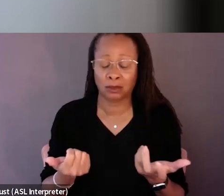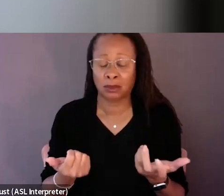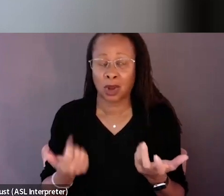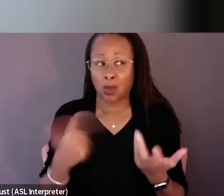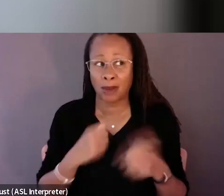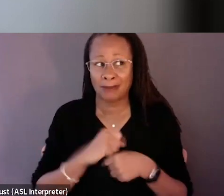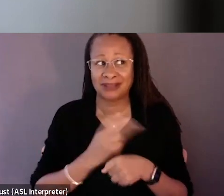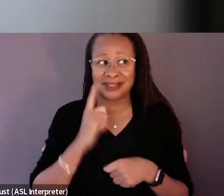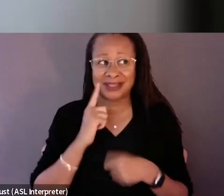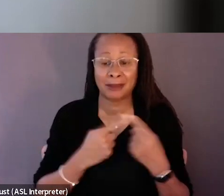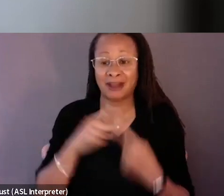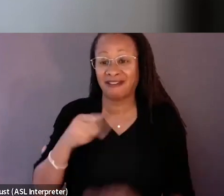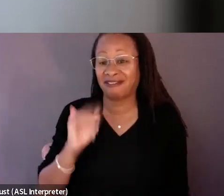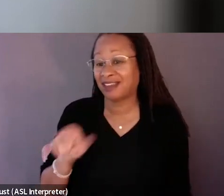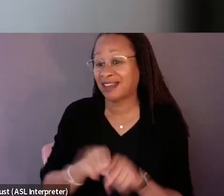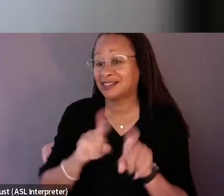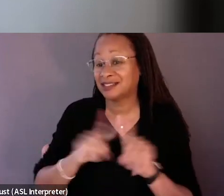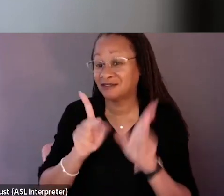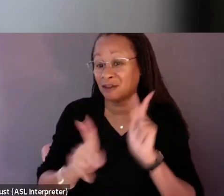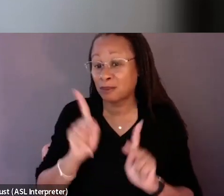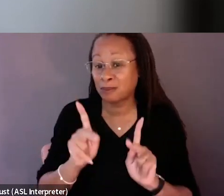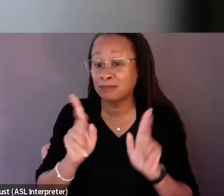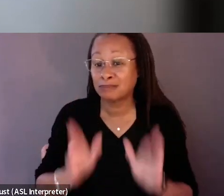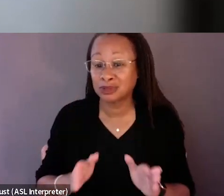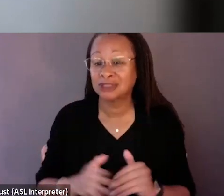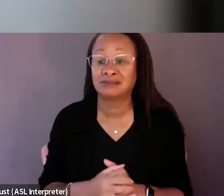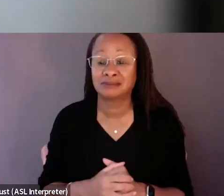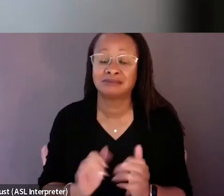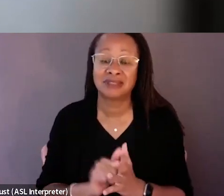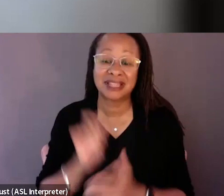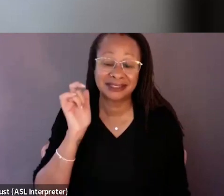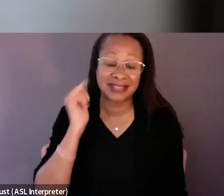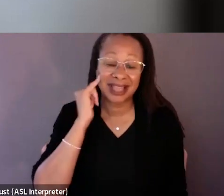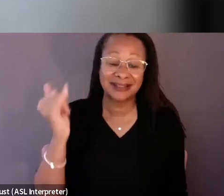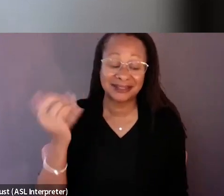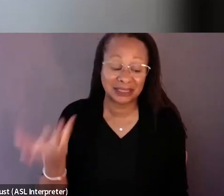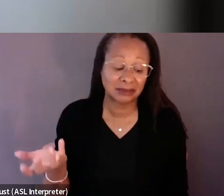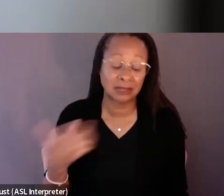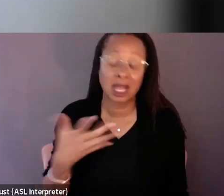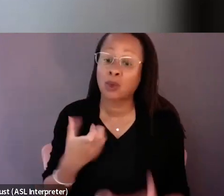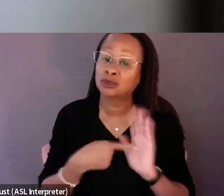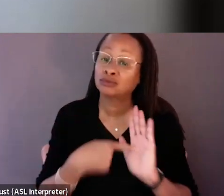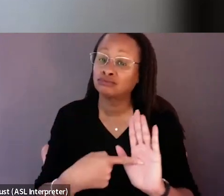a different person? So that's the idea I want to convey.